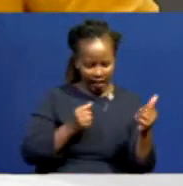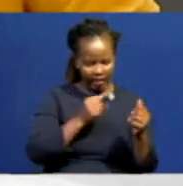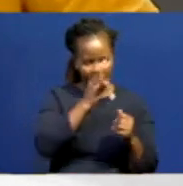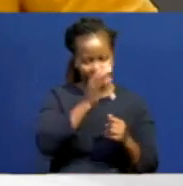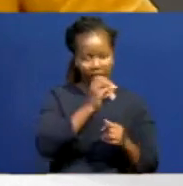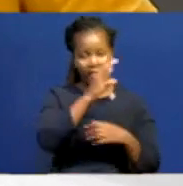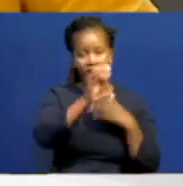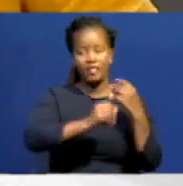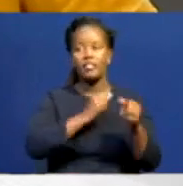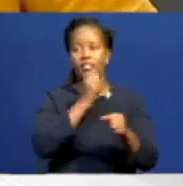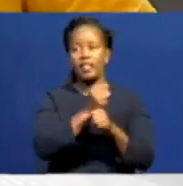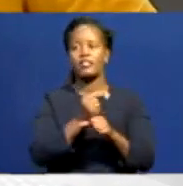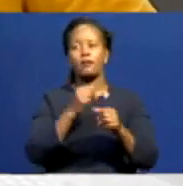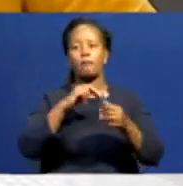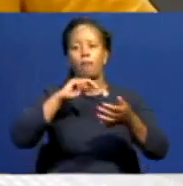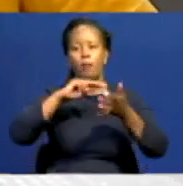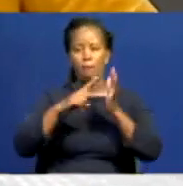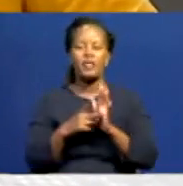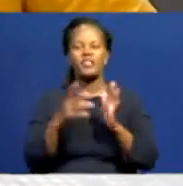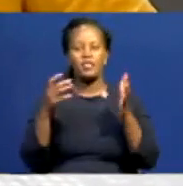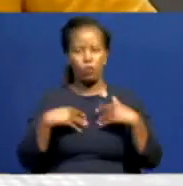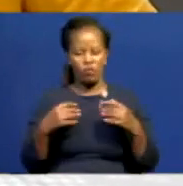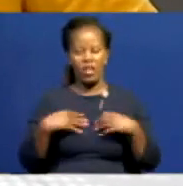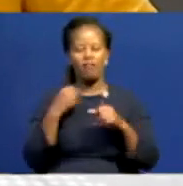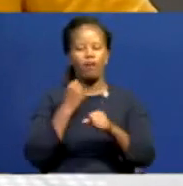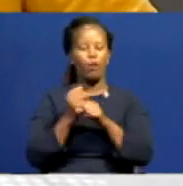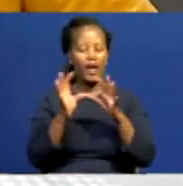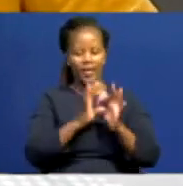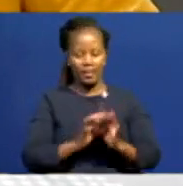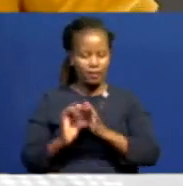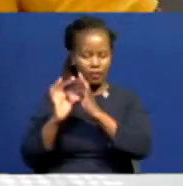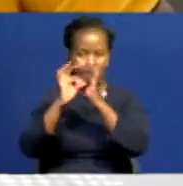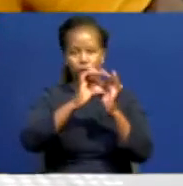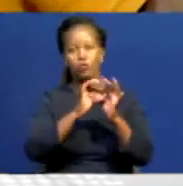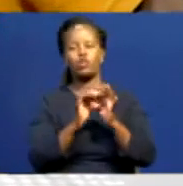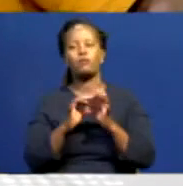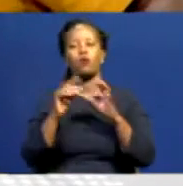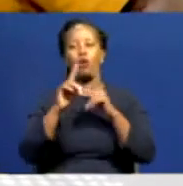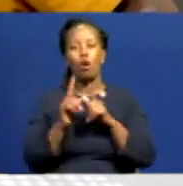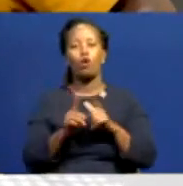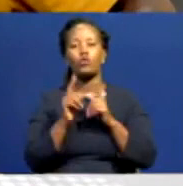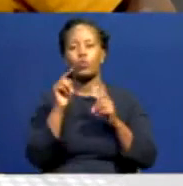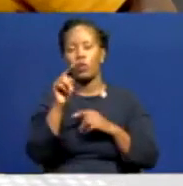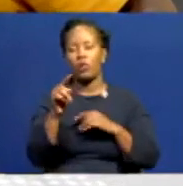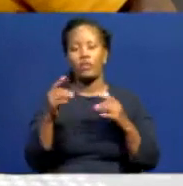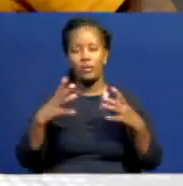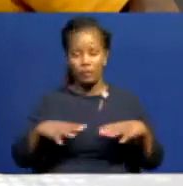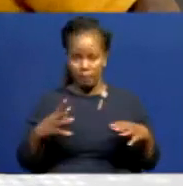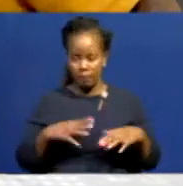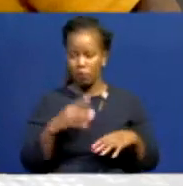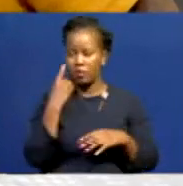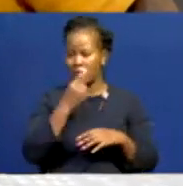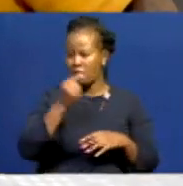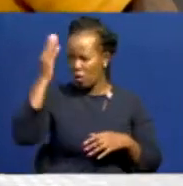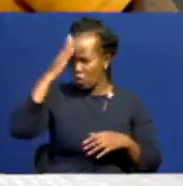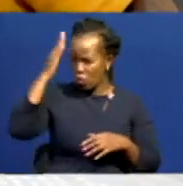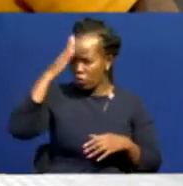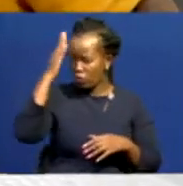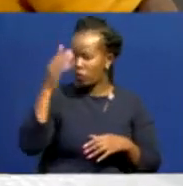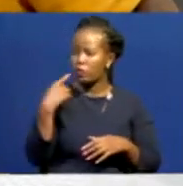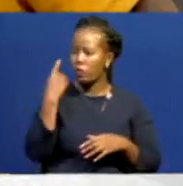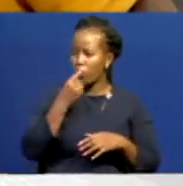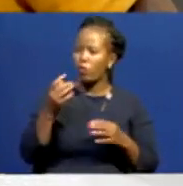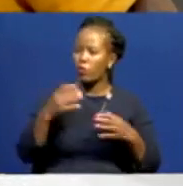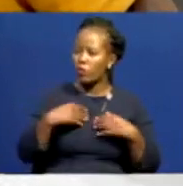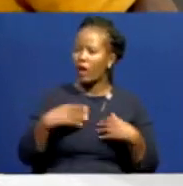you. There is cohesion in the team, there's synergy, there's understanding. Mm-hmm. And that shows you that these are people who knew when we are going here, mm-hmm. we are